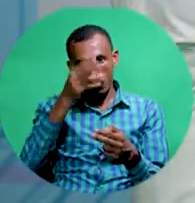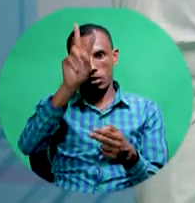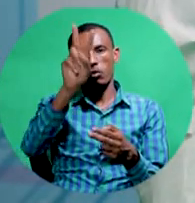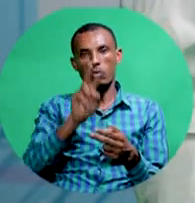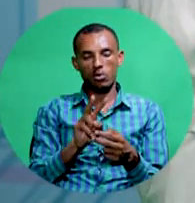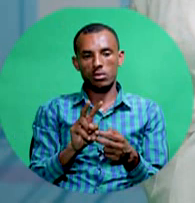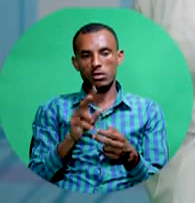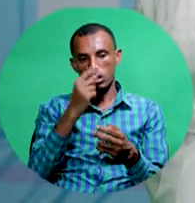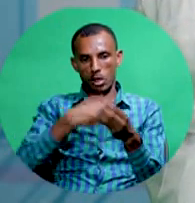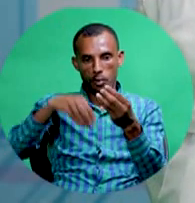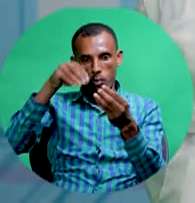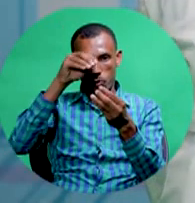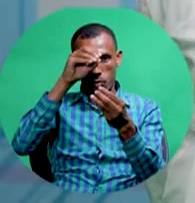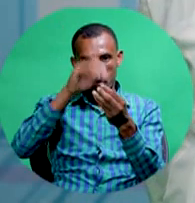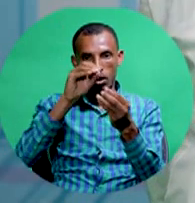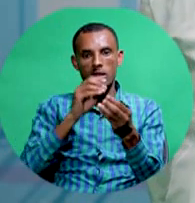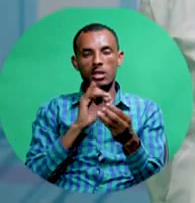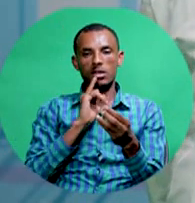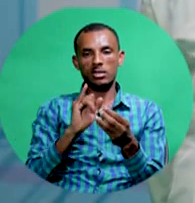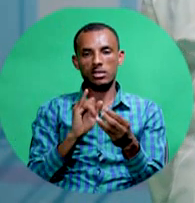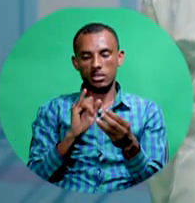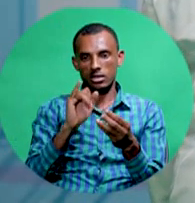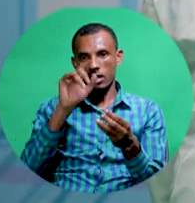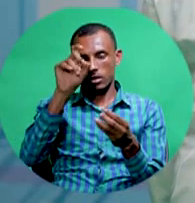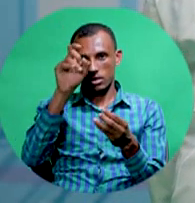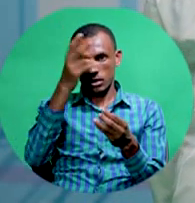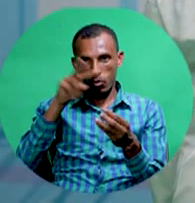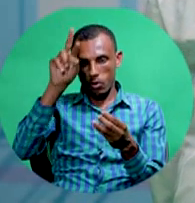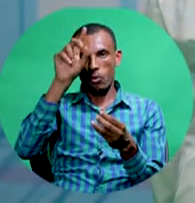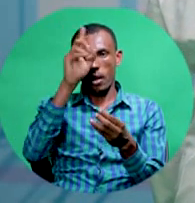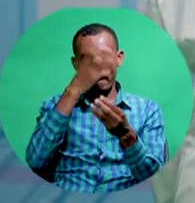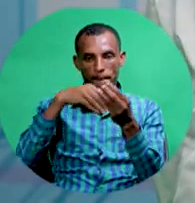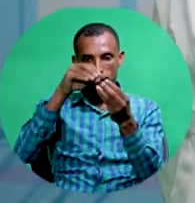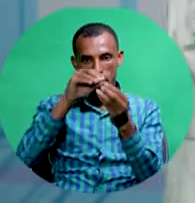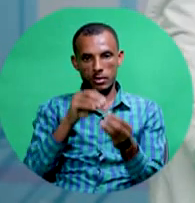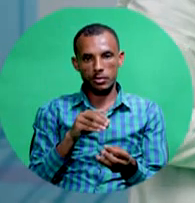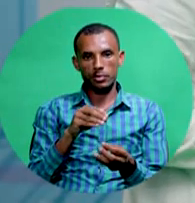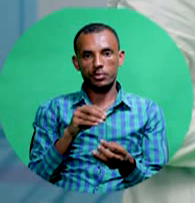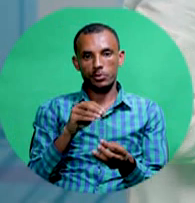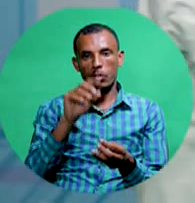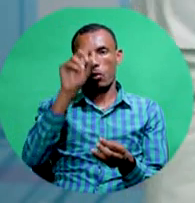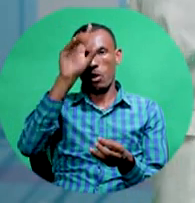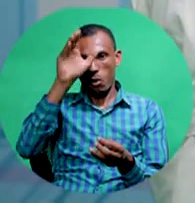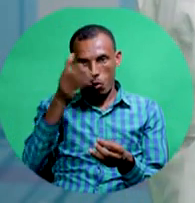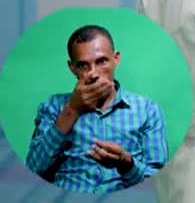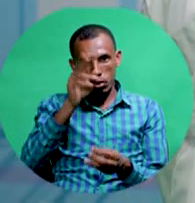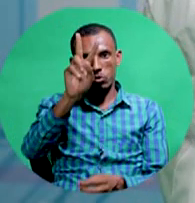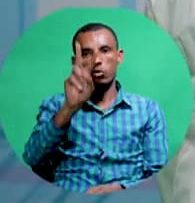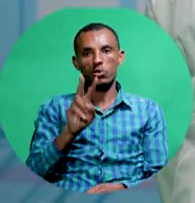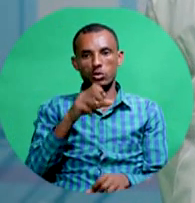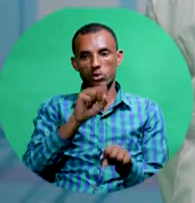therefore the product of these two is this x the power of 1 plus 1 over 2